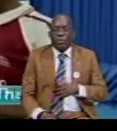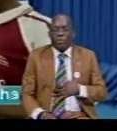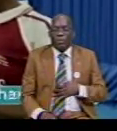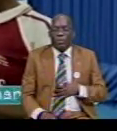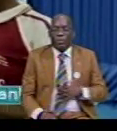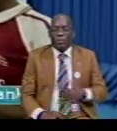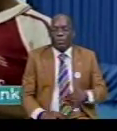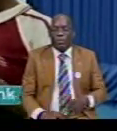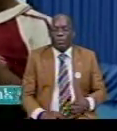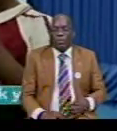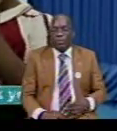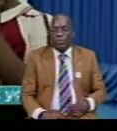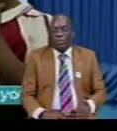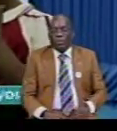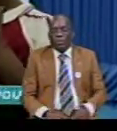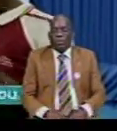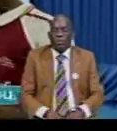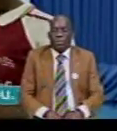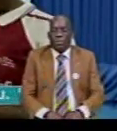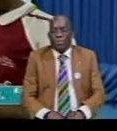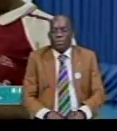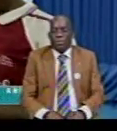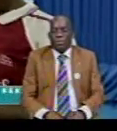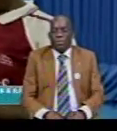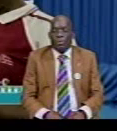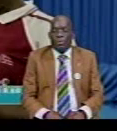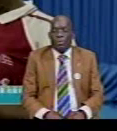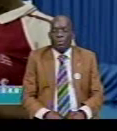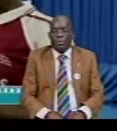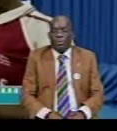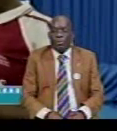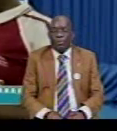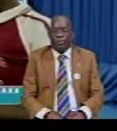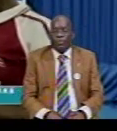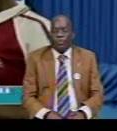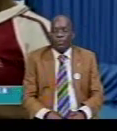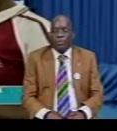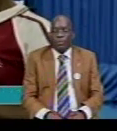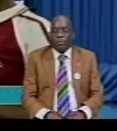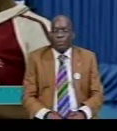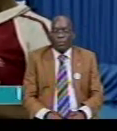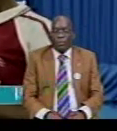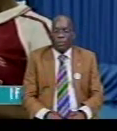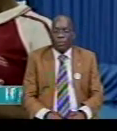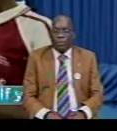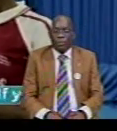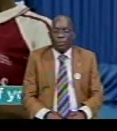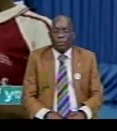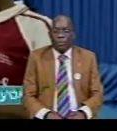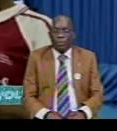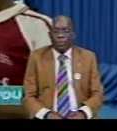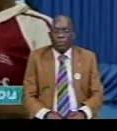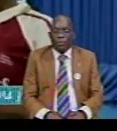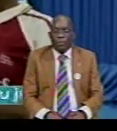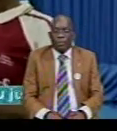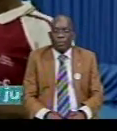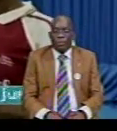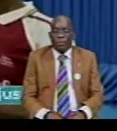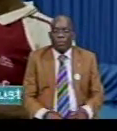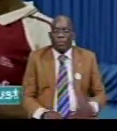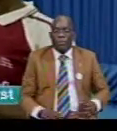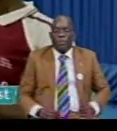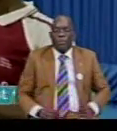of ulcer, and that has been her concern, her pain, her trouble in the past